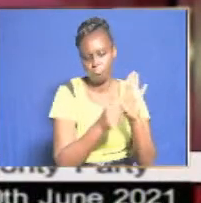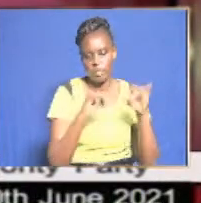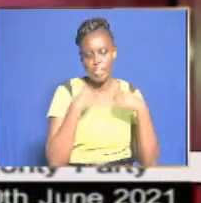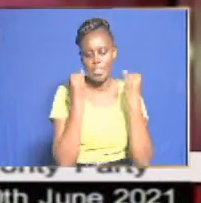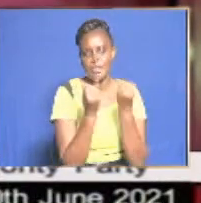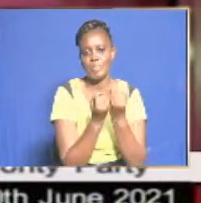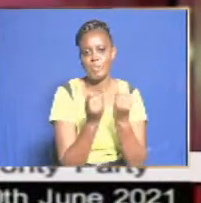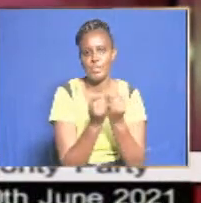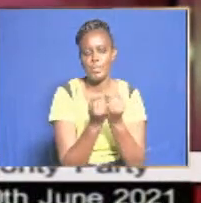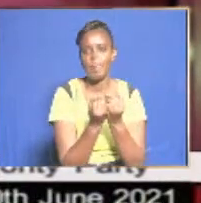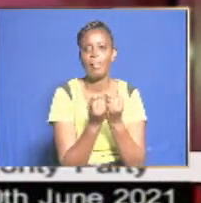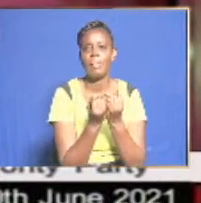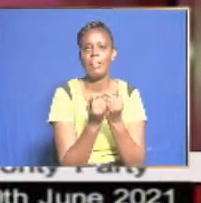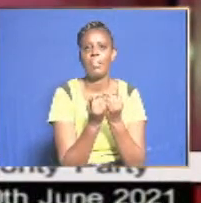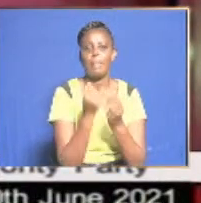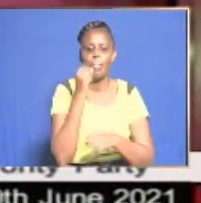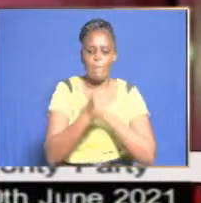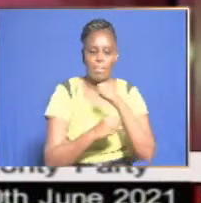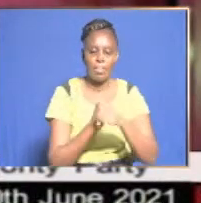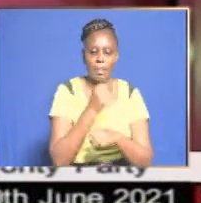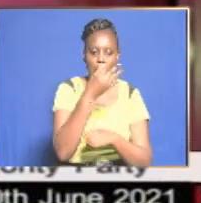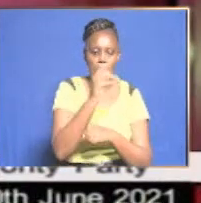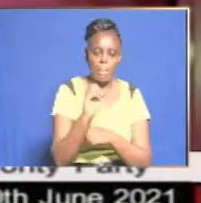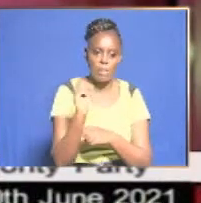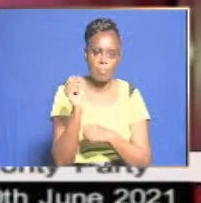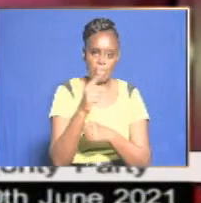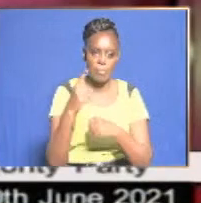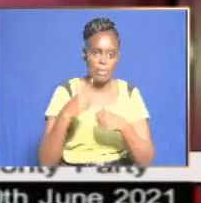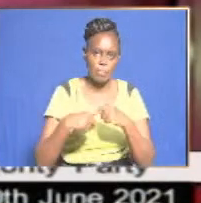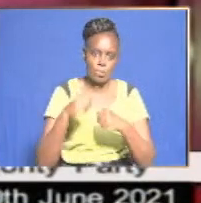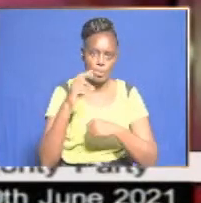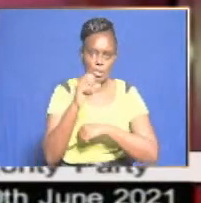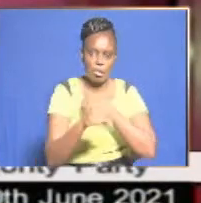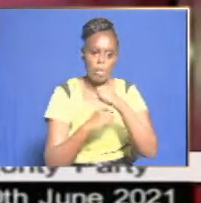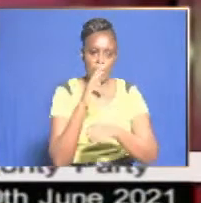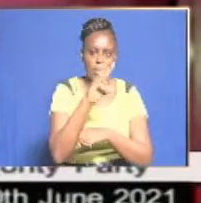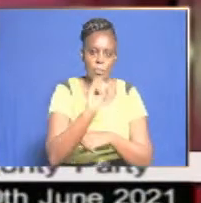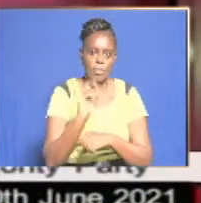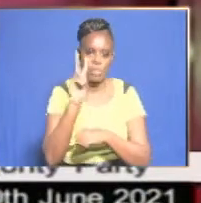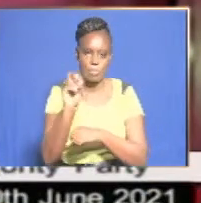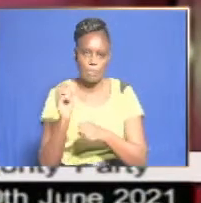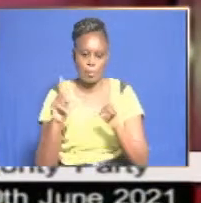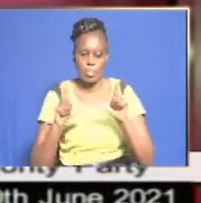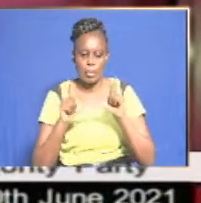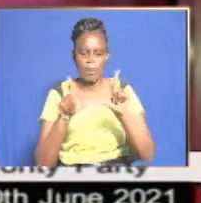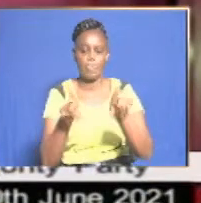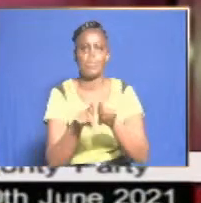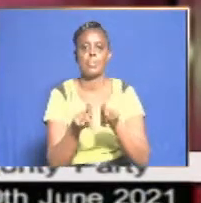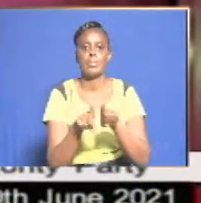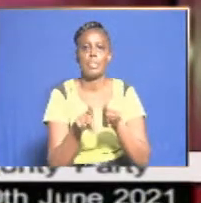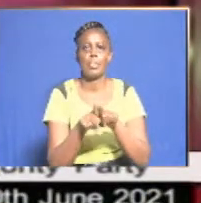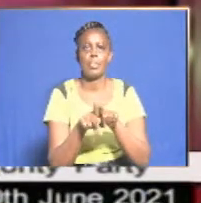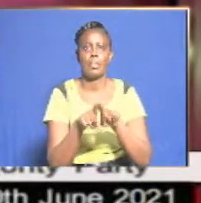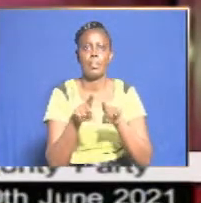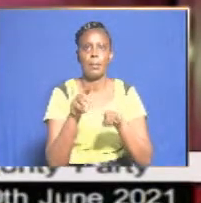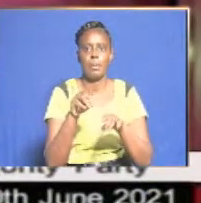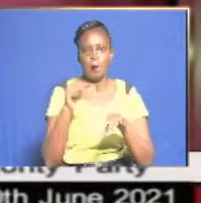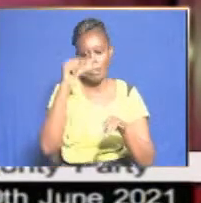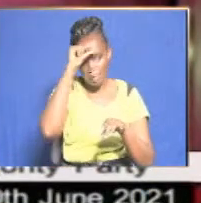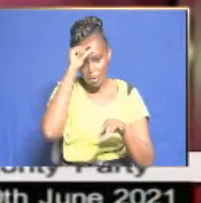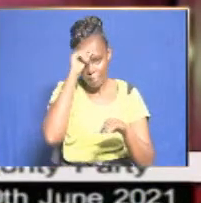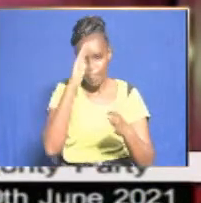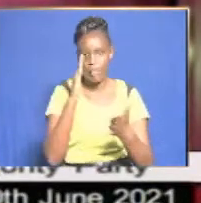institutions for the year ended 30th of June, 2020, and the certificates therein. the State Department for Youth